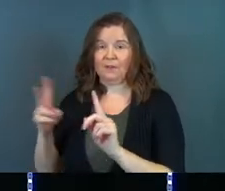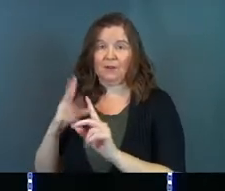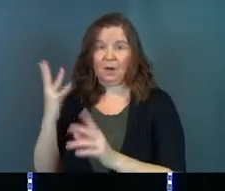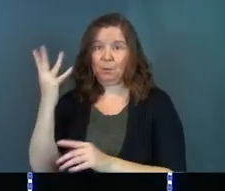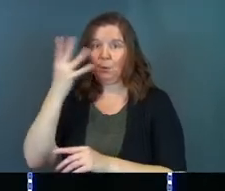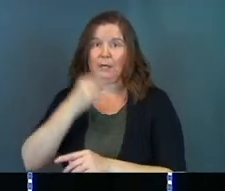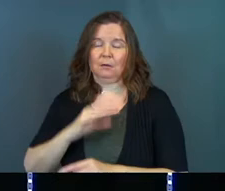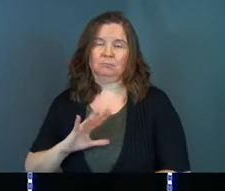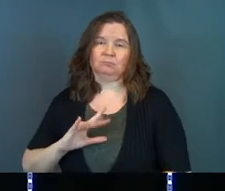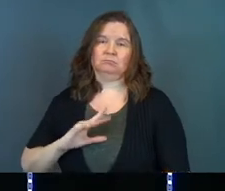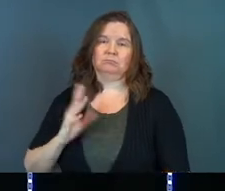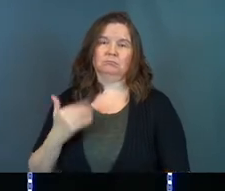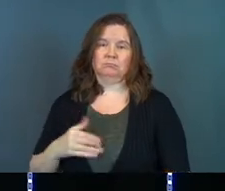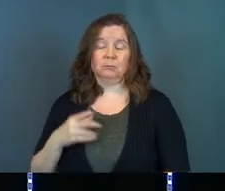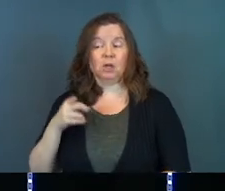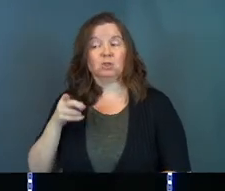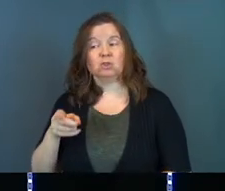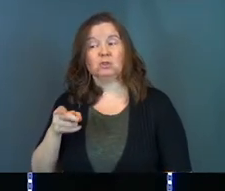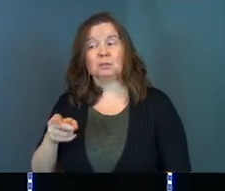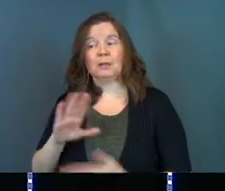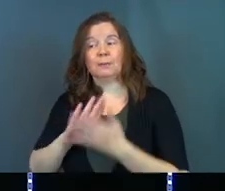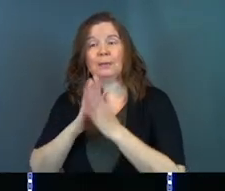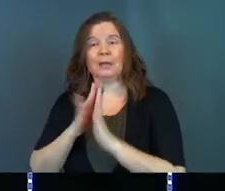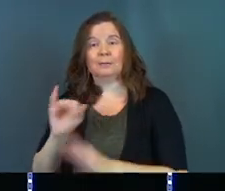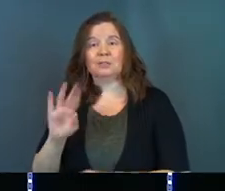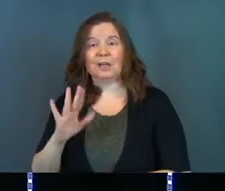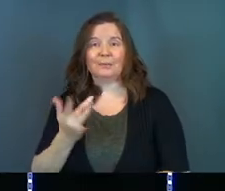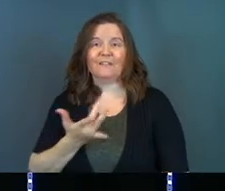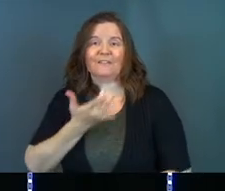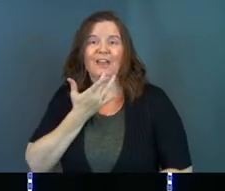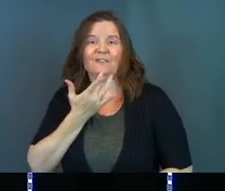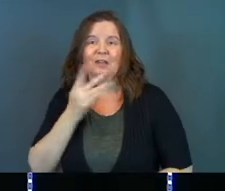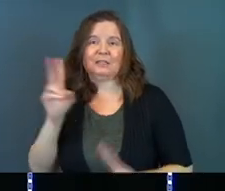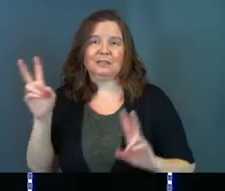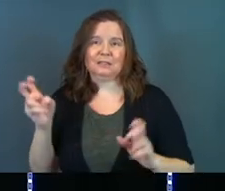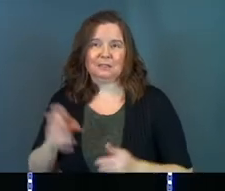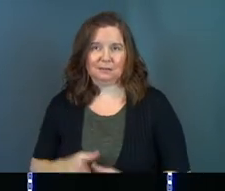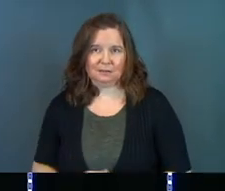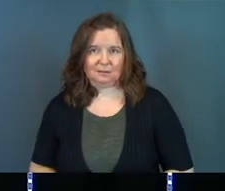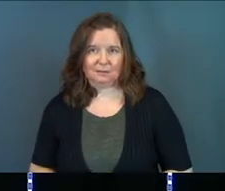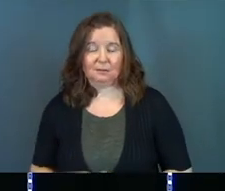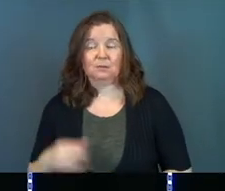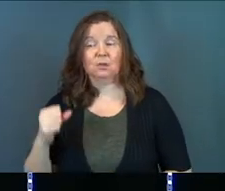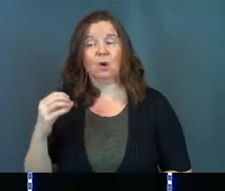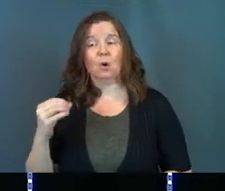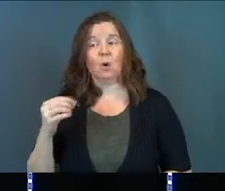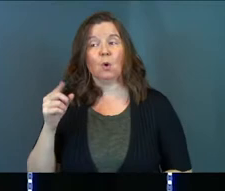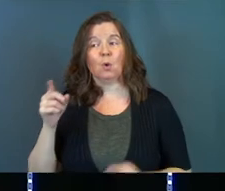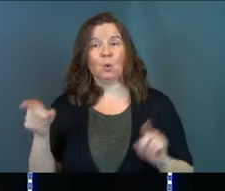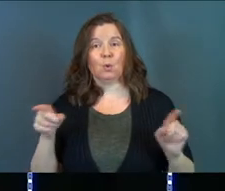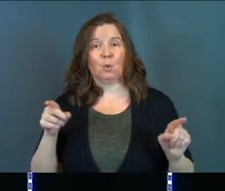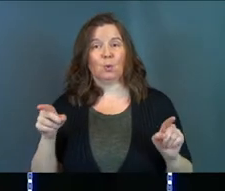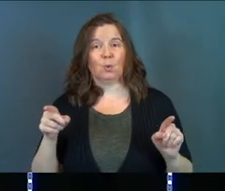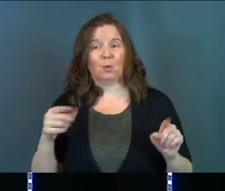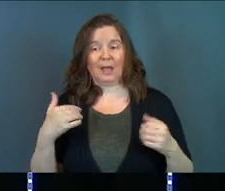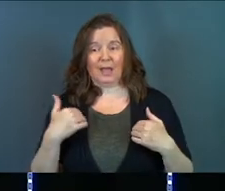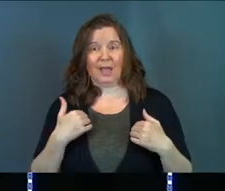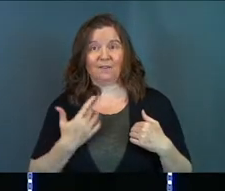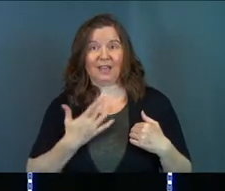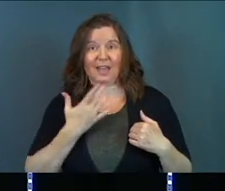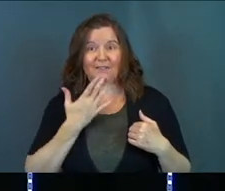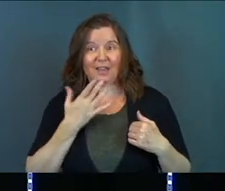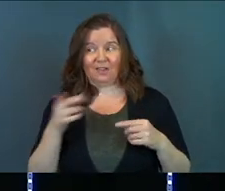very pretty. And she it becomes Jacob's favorite. And so this having